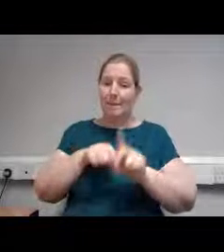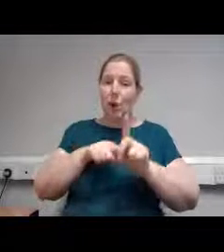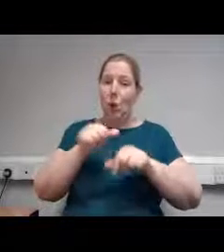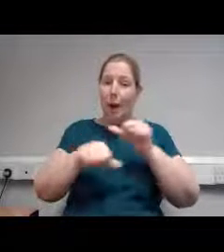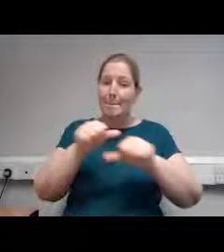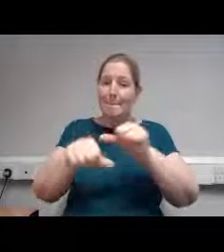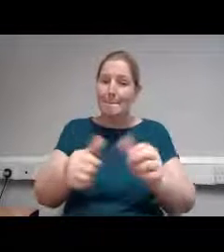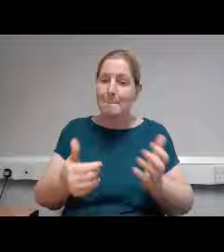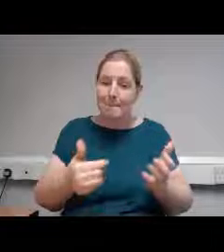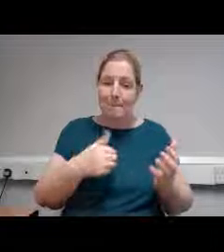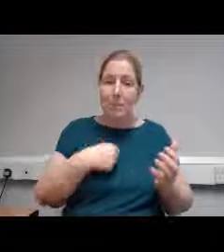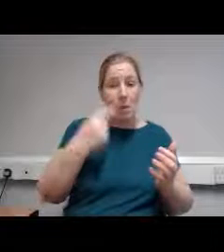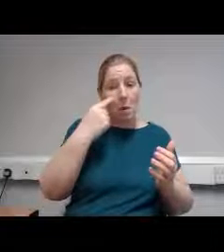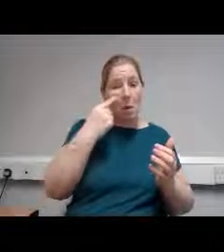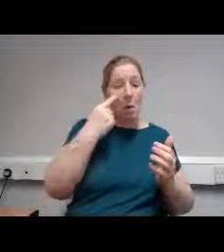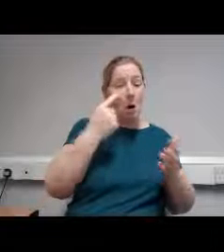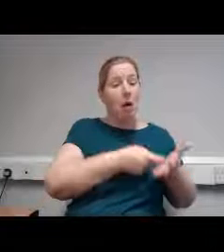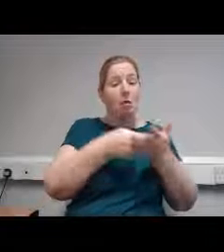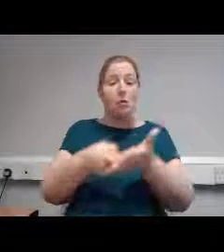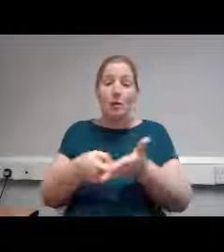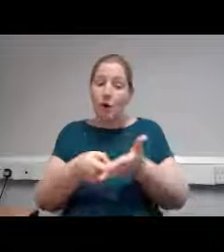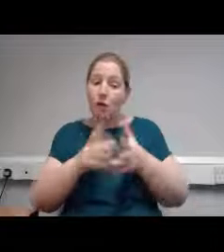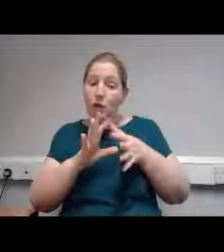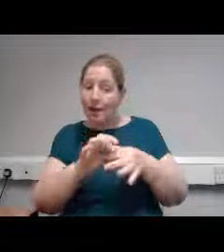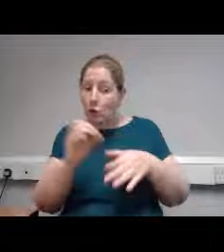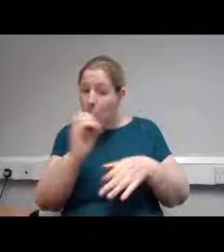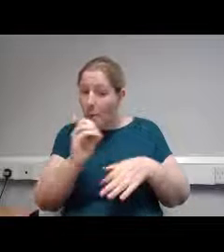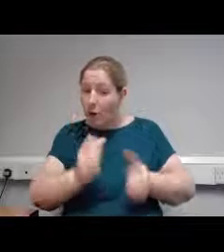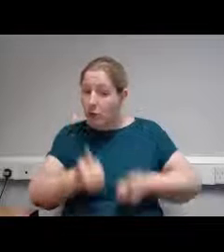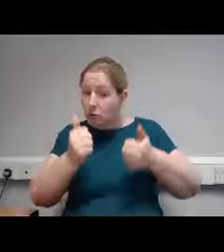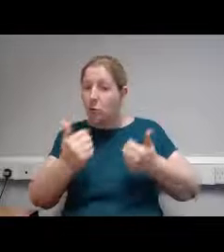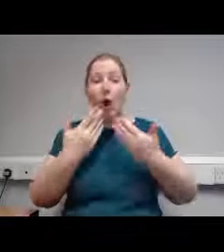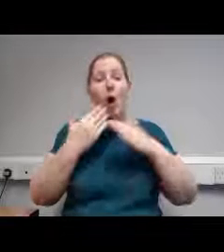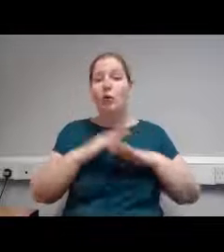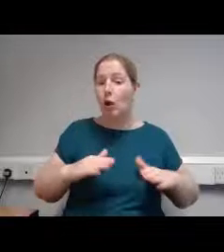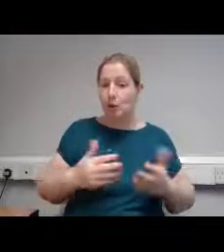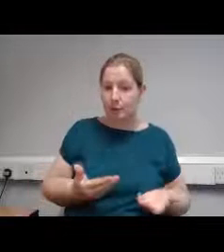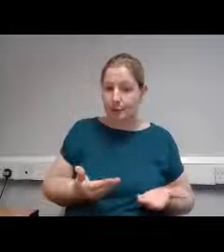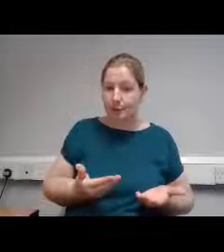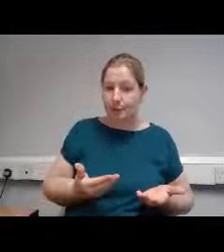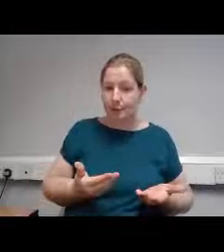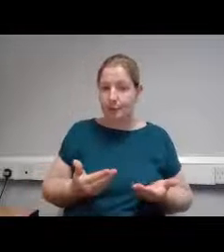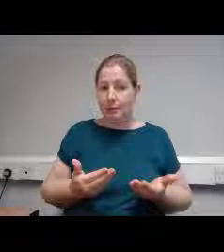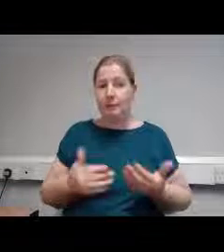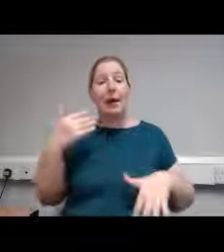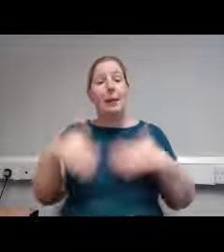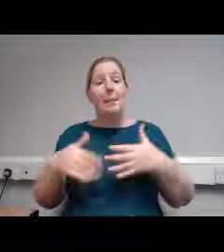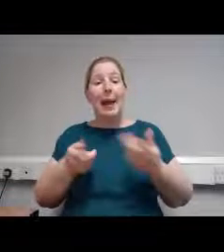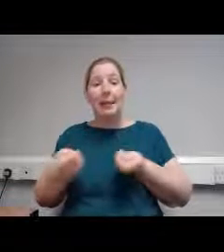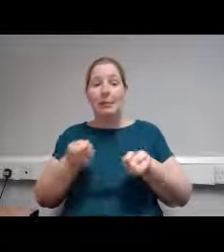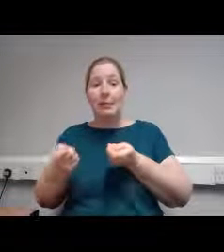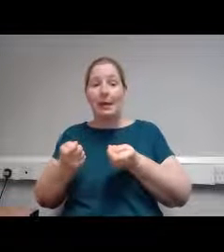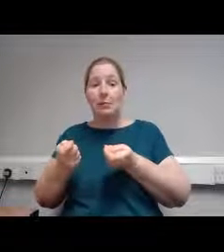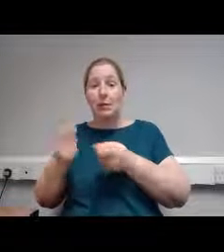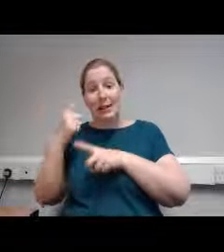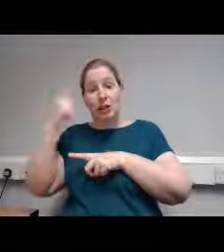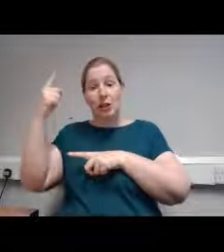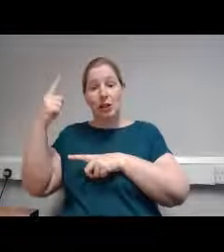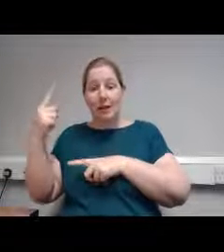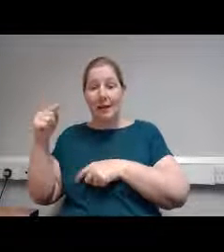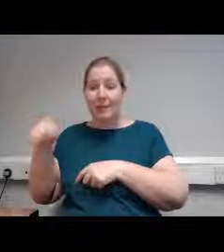quality those referrals are around opioids. And we're doing some work on that. The Pain Management Initiatives Group has developed lots and